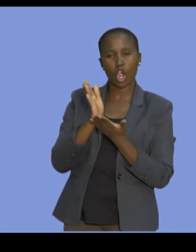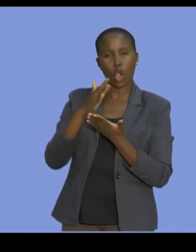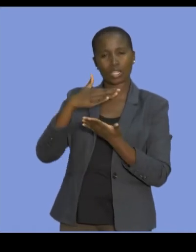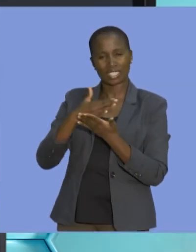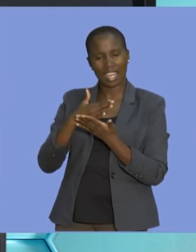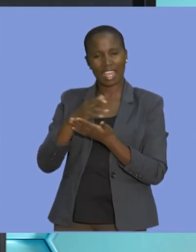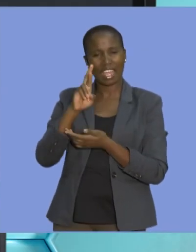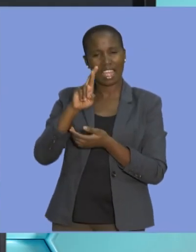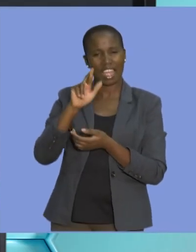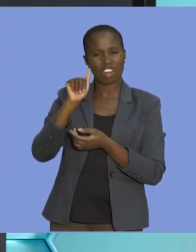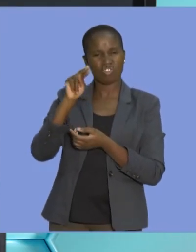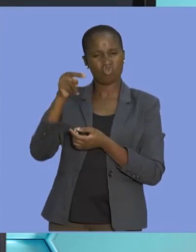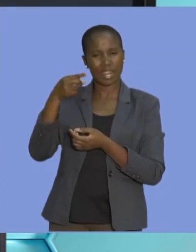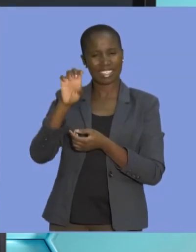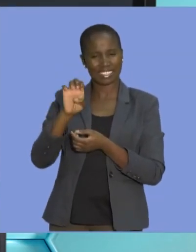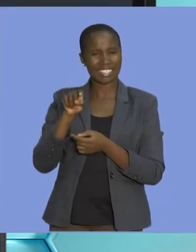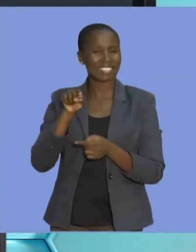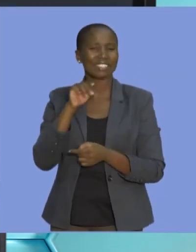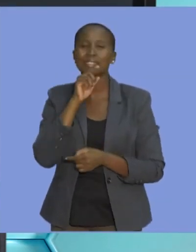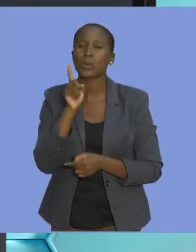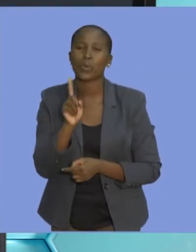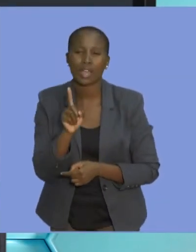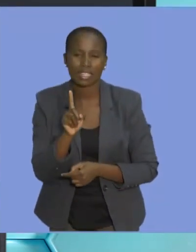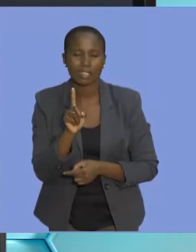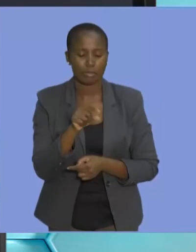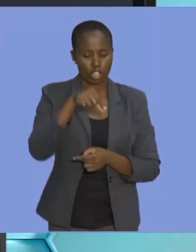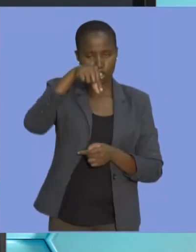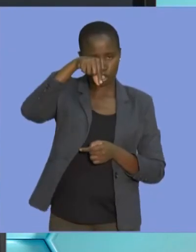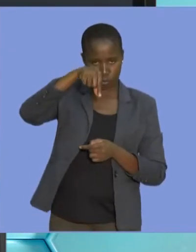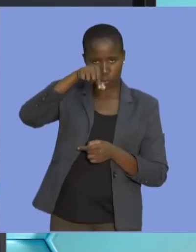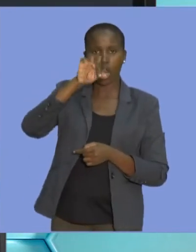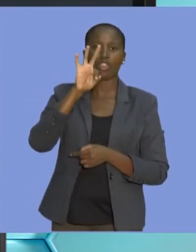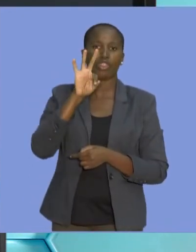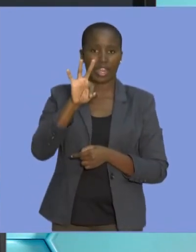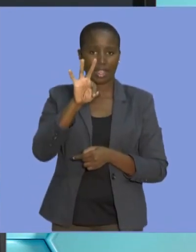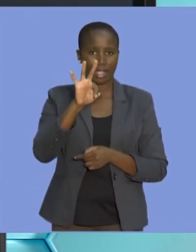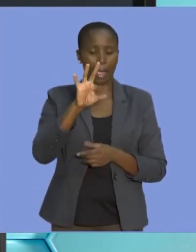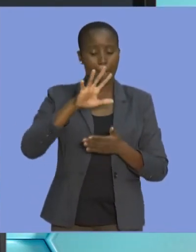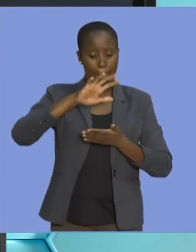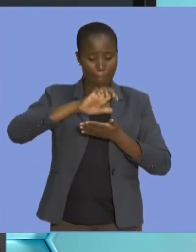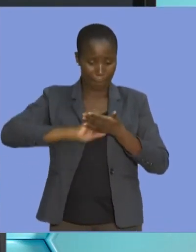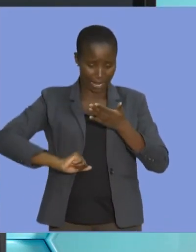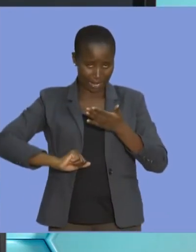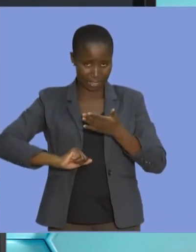interquartile range is that Q3 minus what?